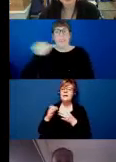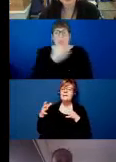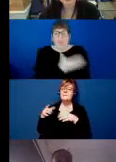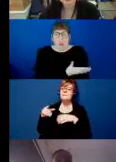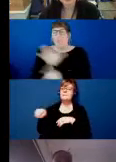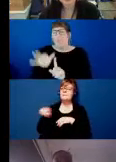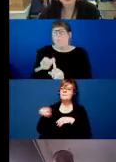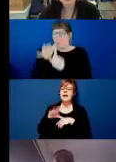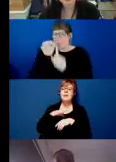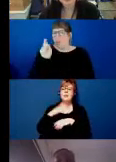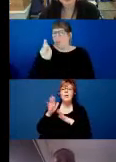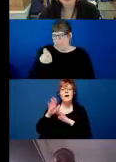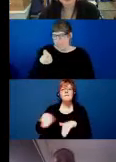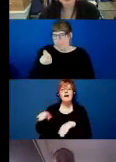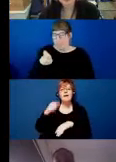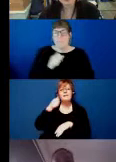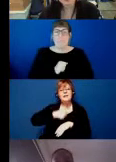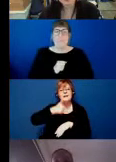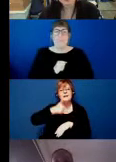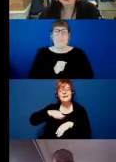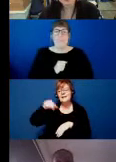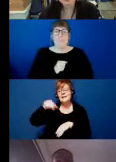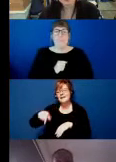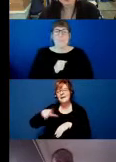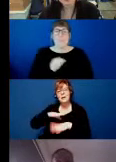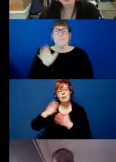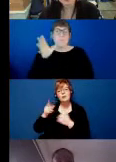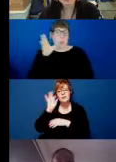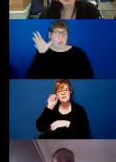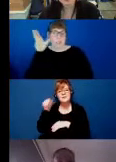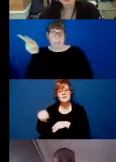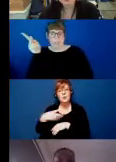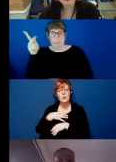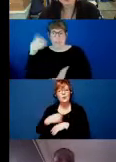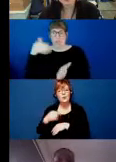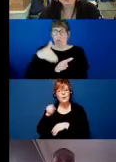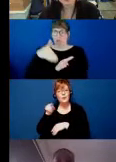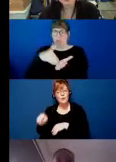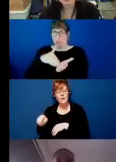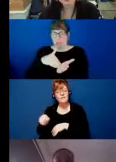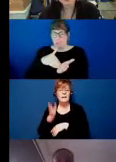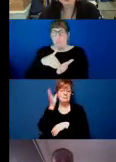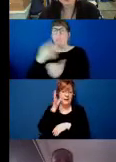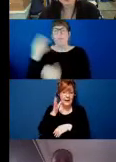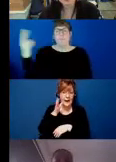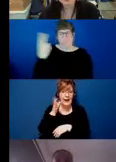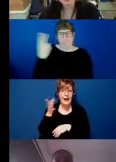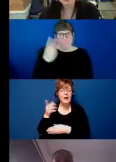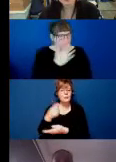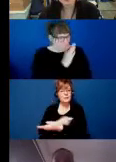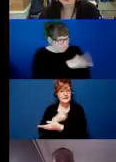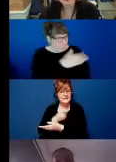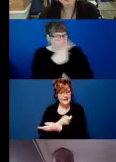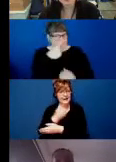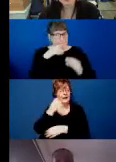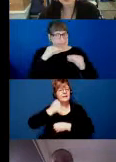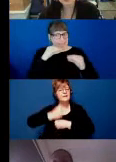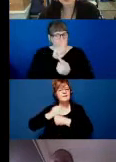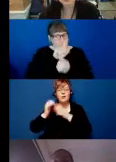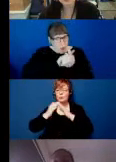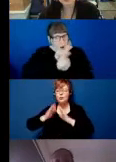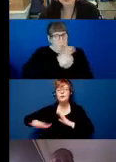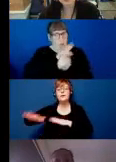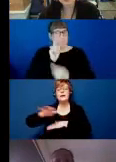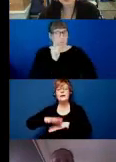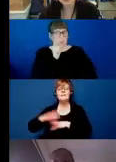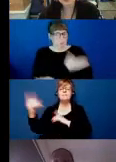daughter. Her parents, who actually are also doctors in the community, approached us about teaching their daughter one-on-one.